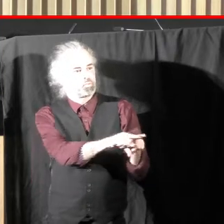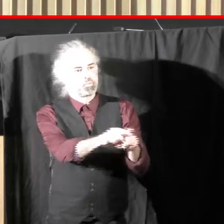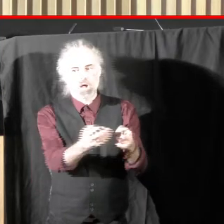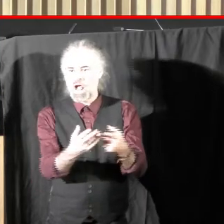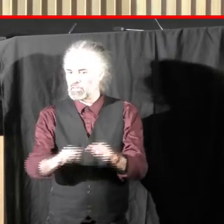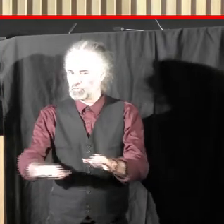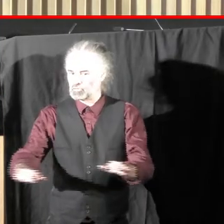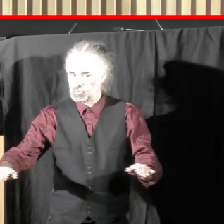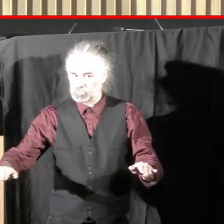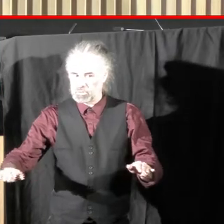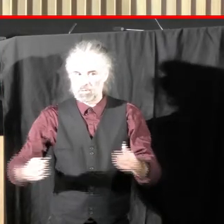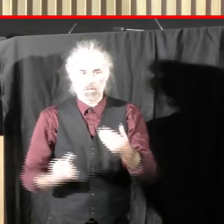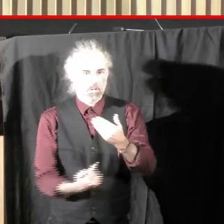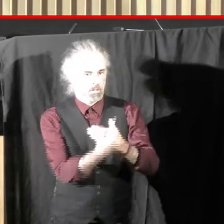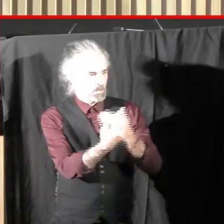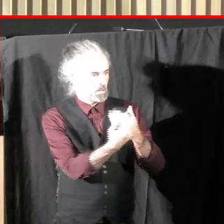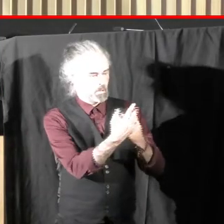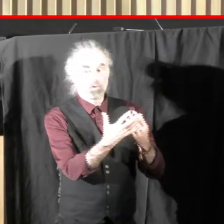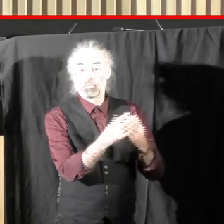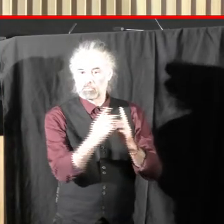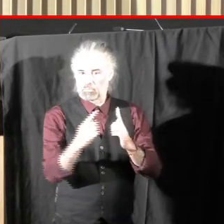in town.